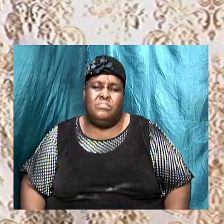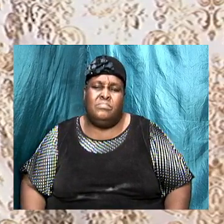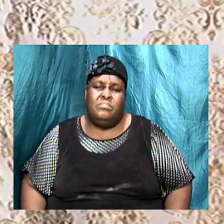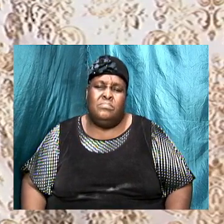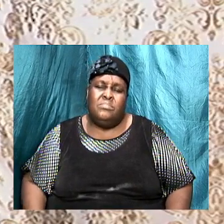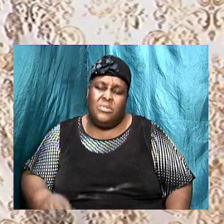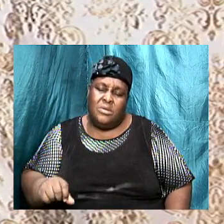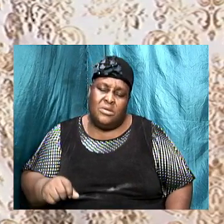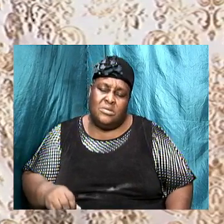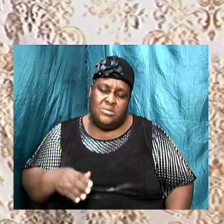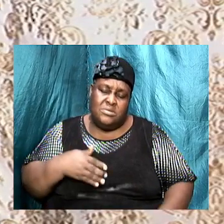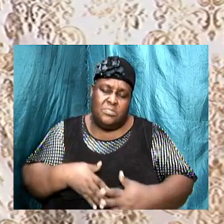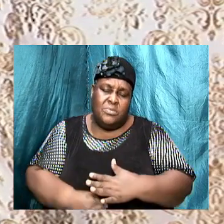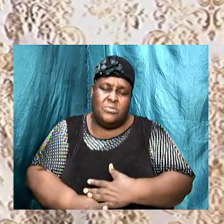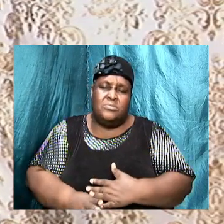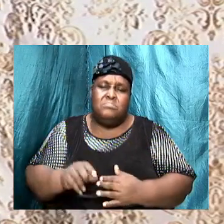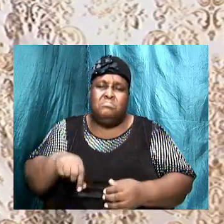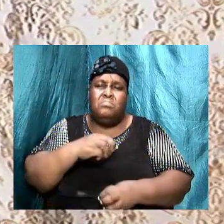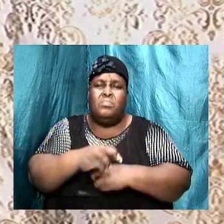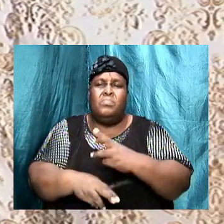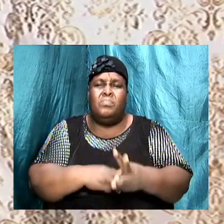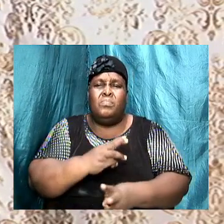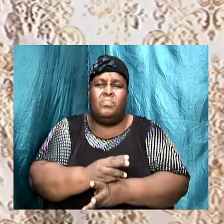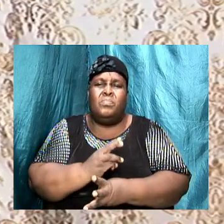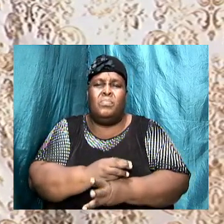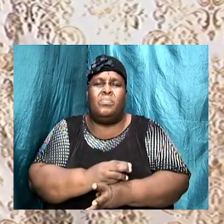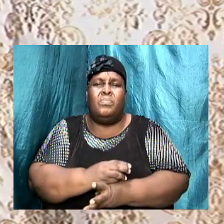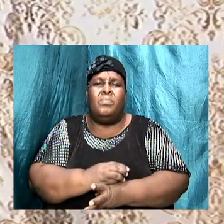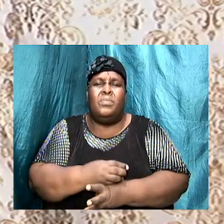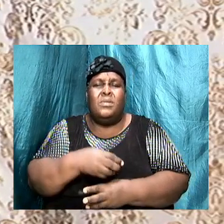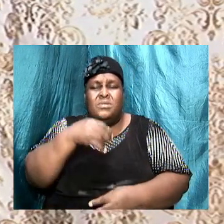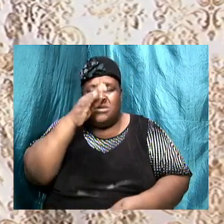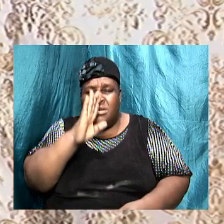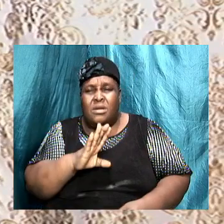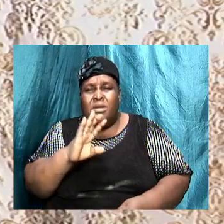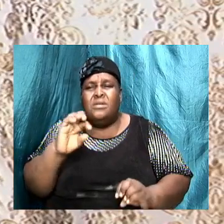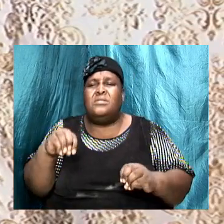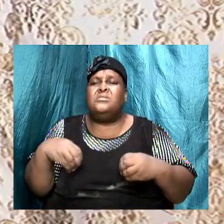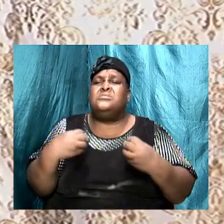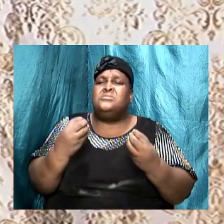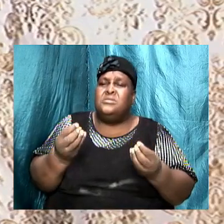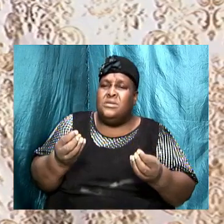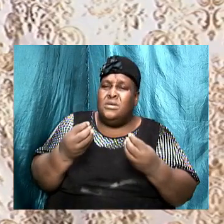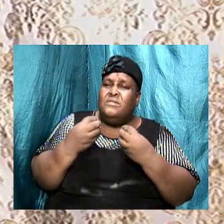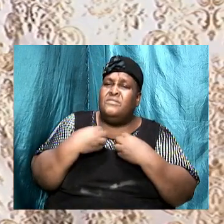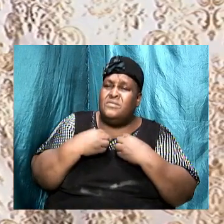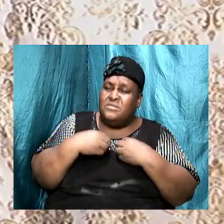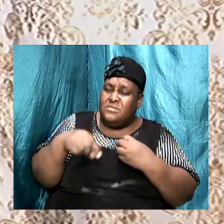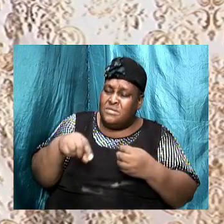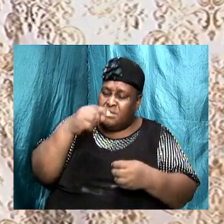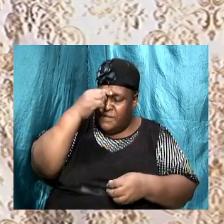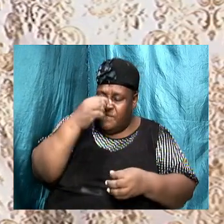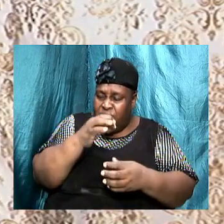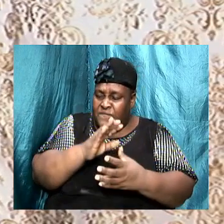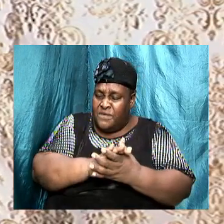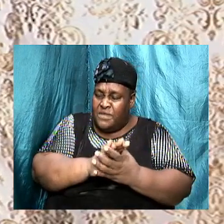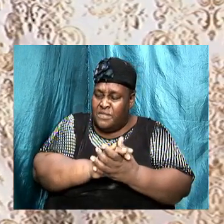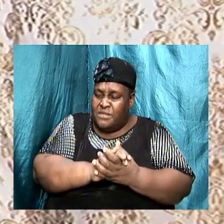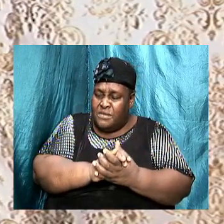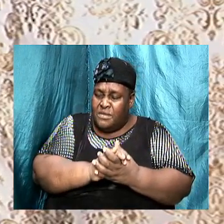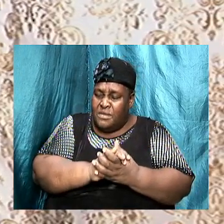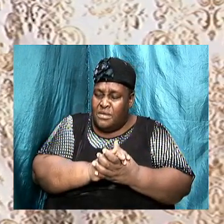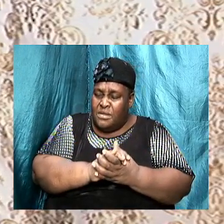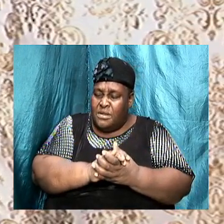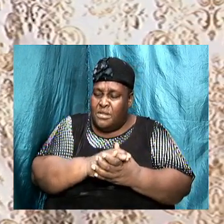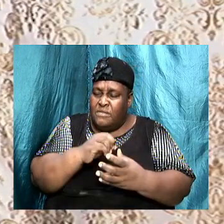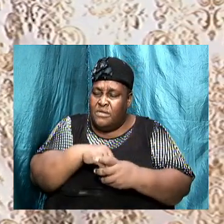we're born into this world, but it is God that gave us this faith to believe in him. The scripture teaches